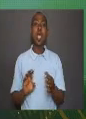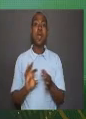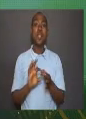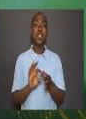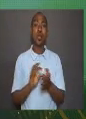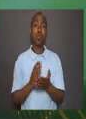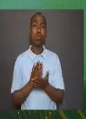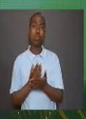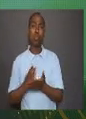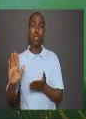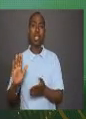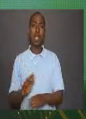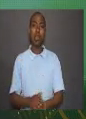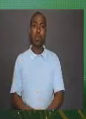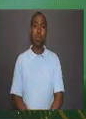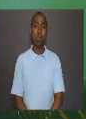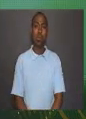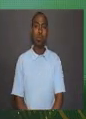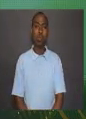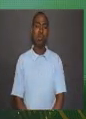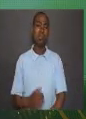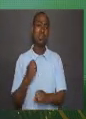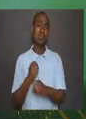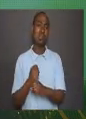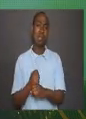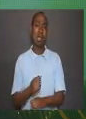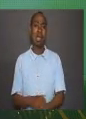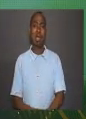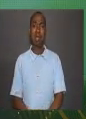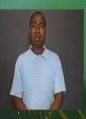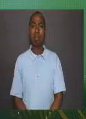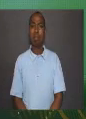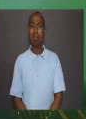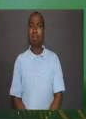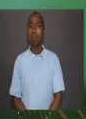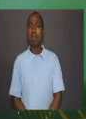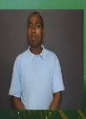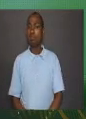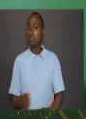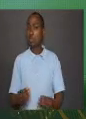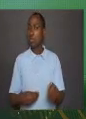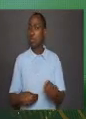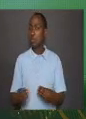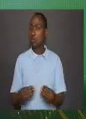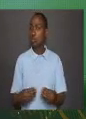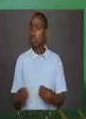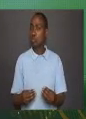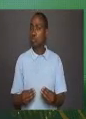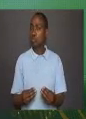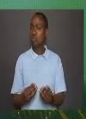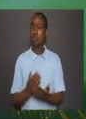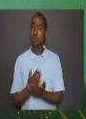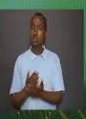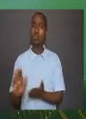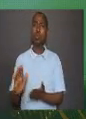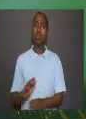communities, lose their jobs, or even denied service in shops if they are known